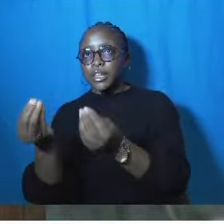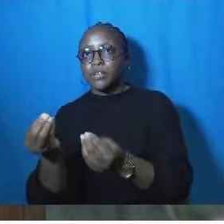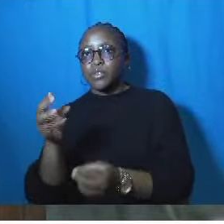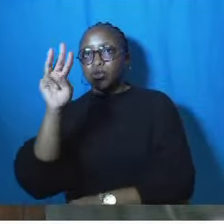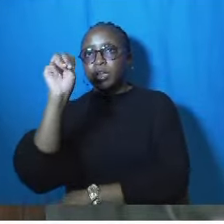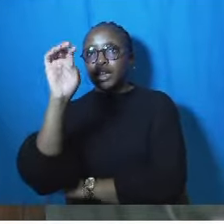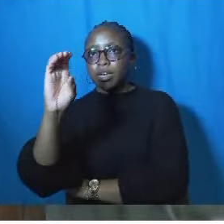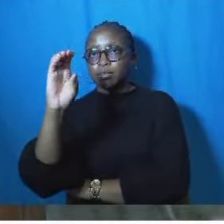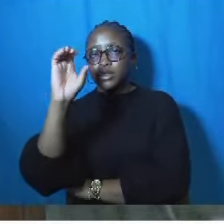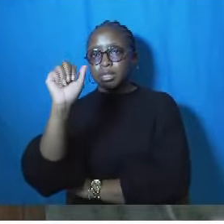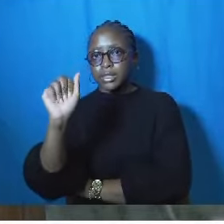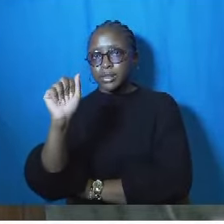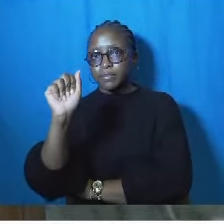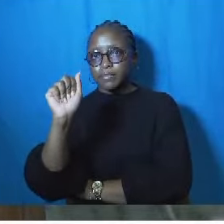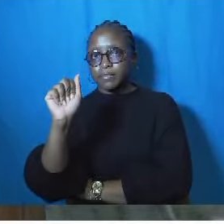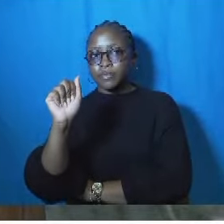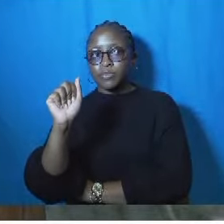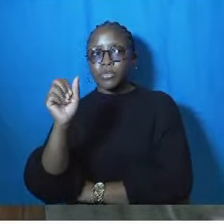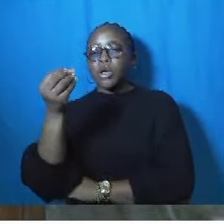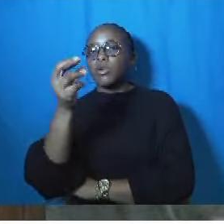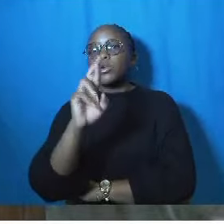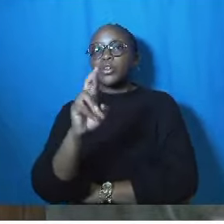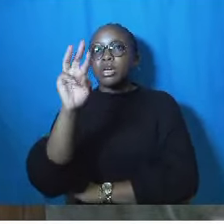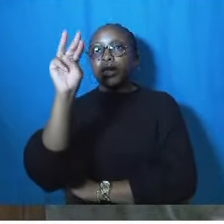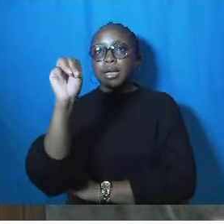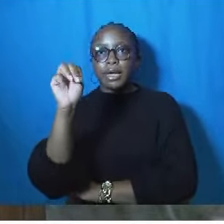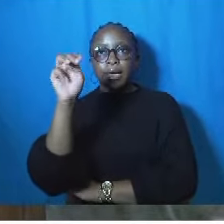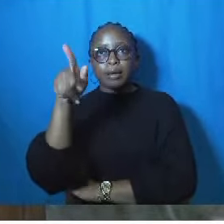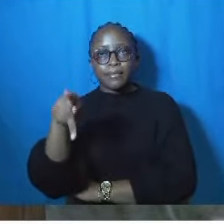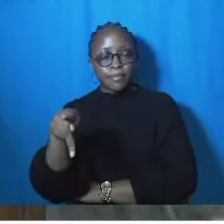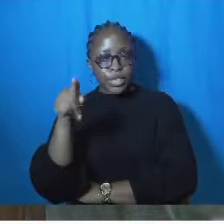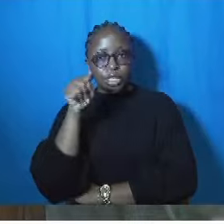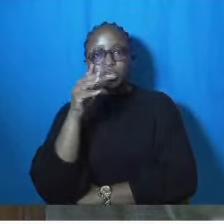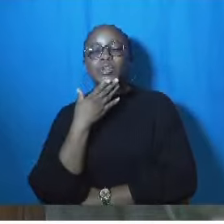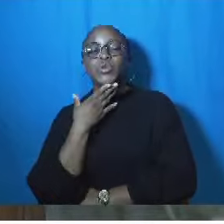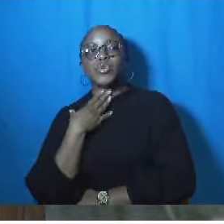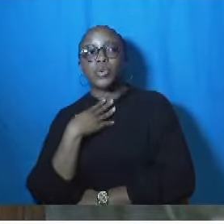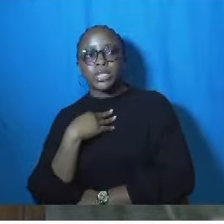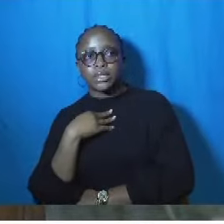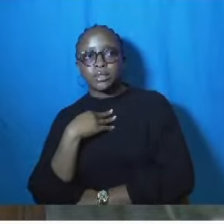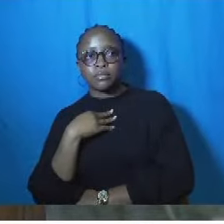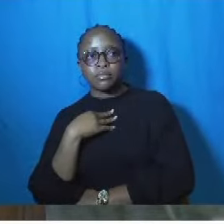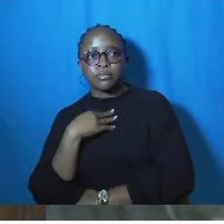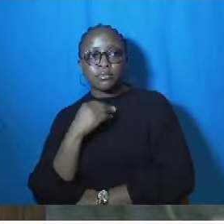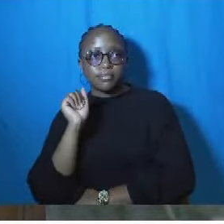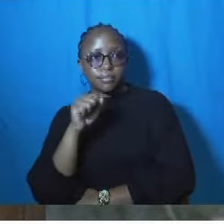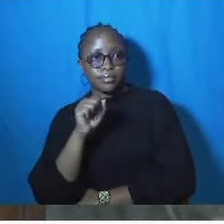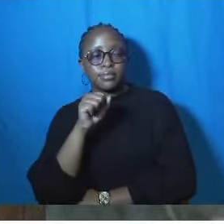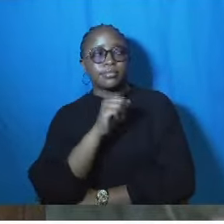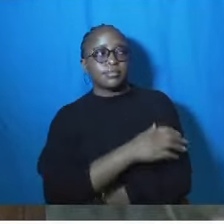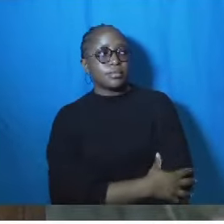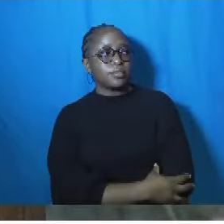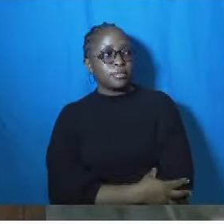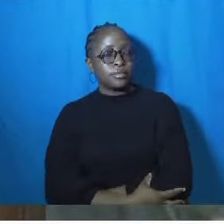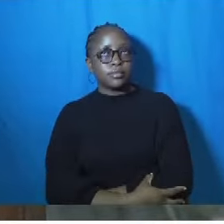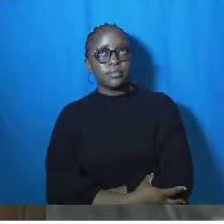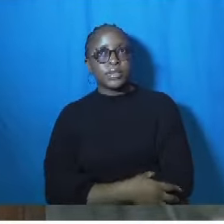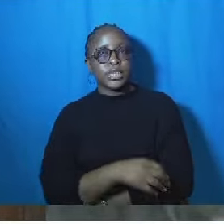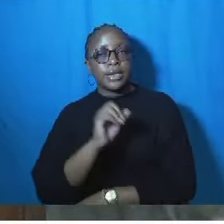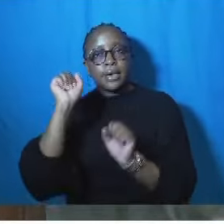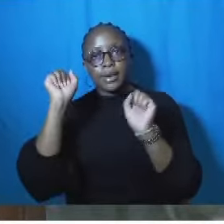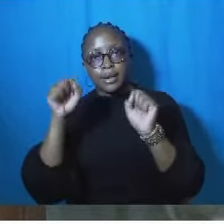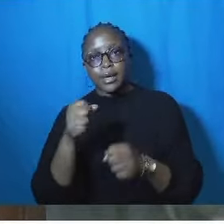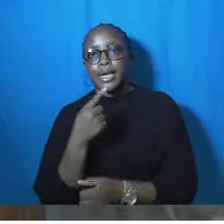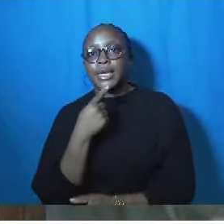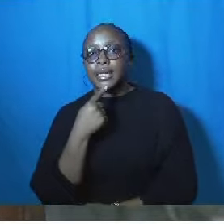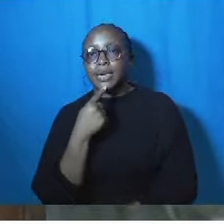votes give you an MP you desire? Are you doing the math? Can 100,000 votes give